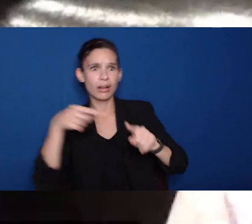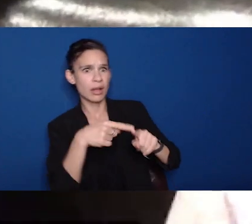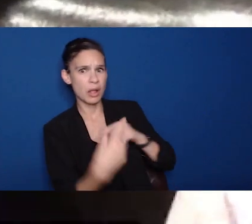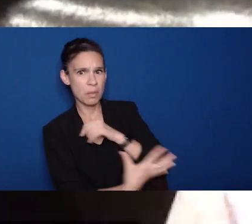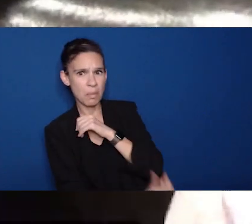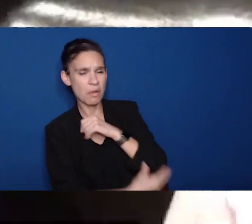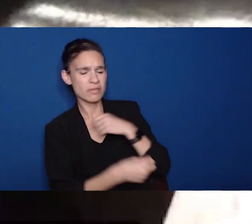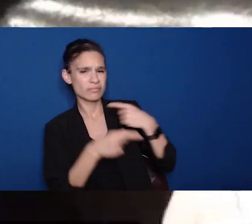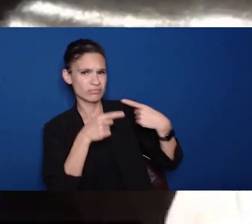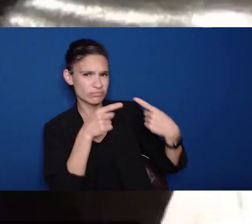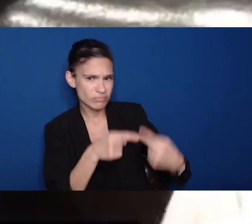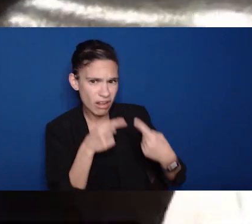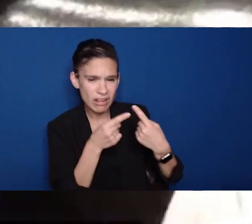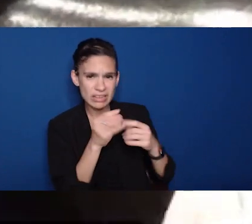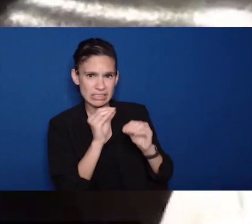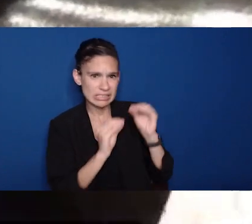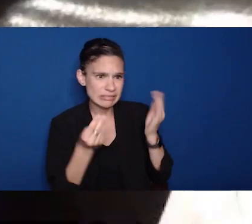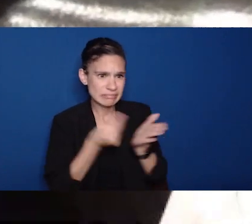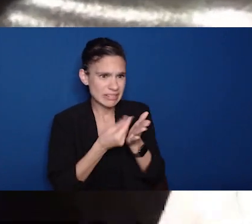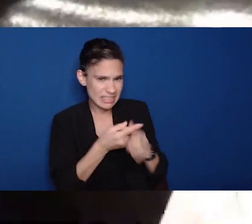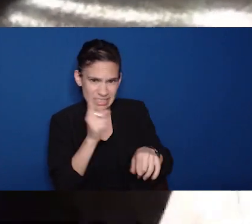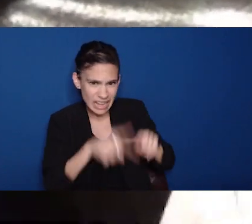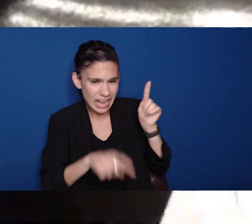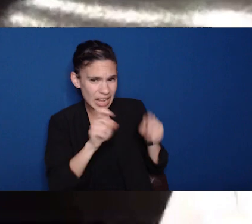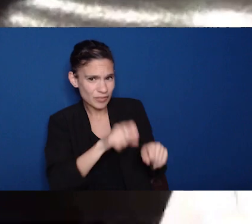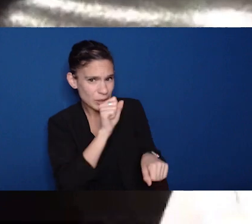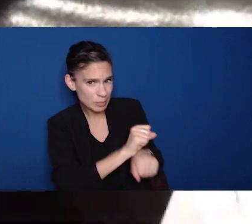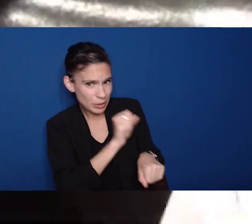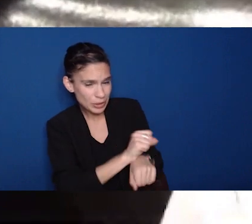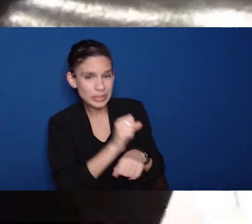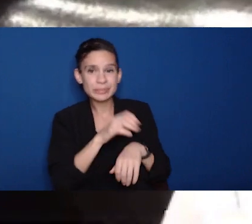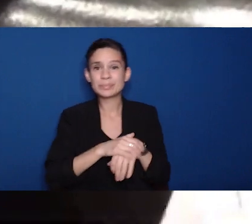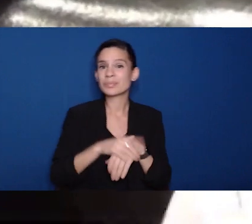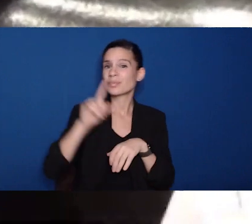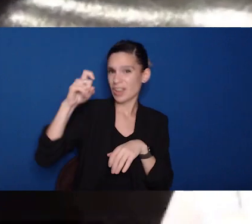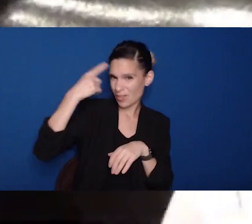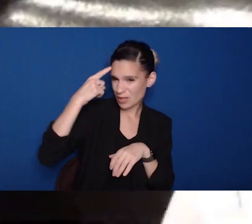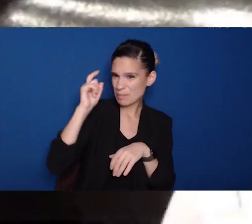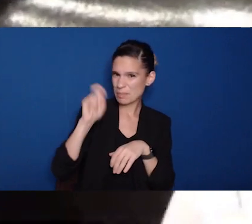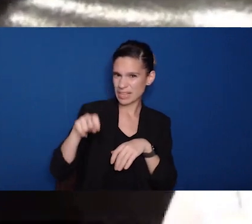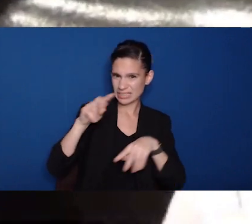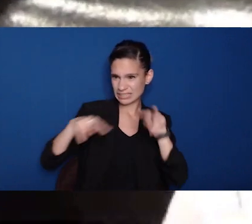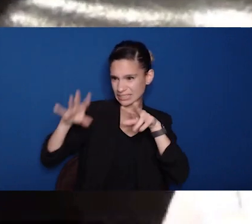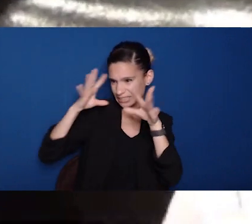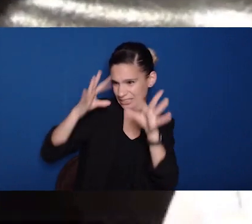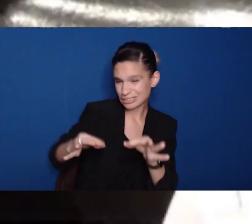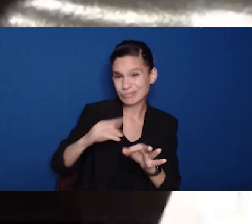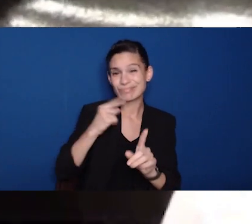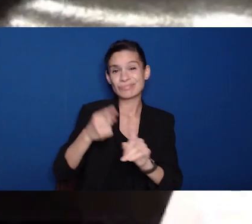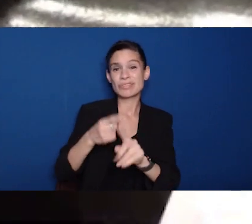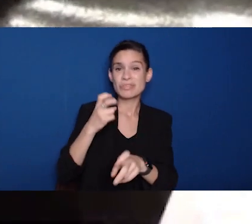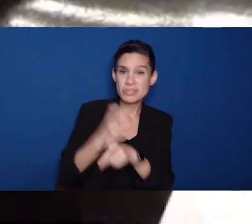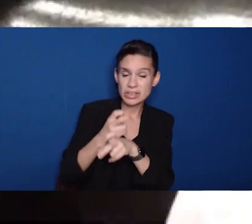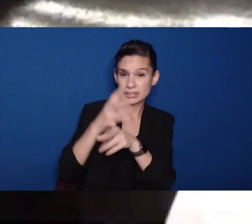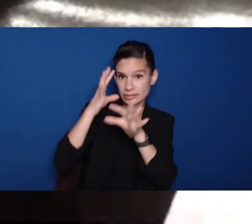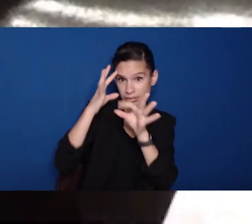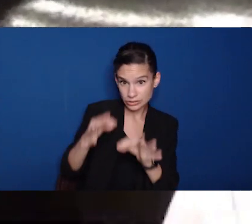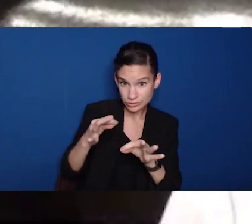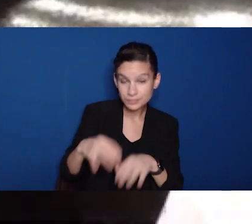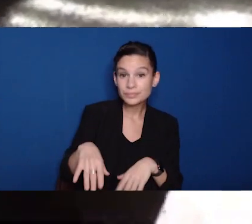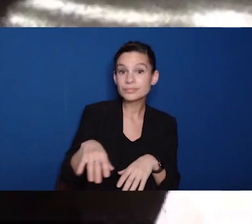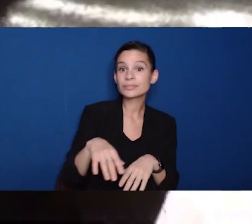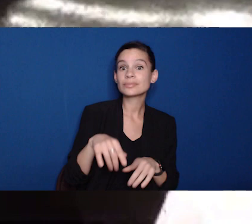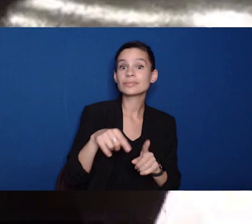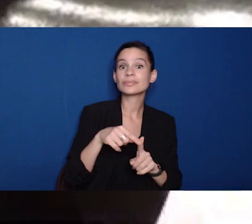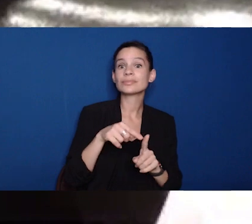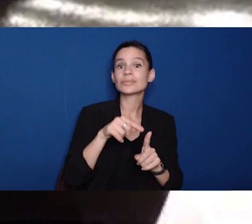have to live can't have that luxury. But you know what? Government had a tough decision to make. It was a tough call, Colin. If in Zambia, all